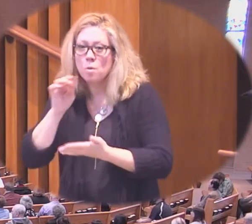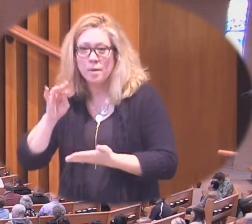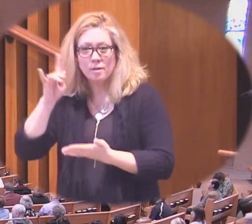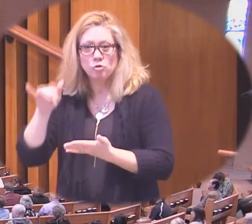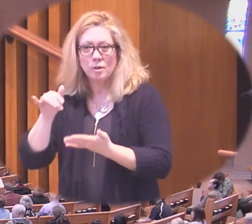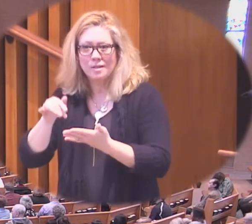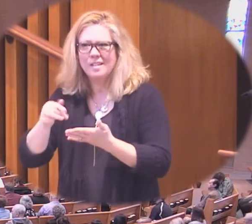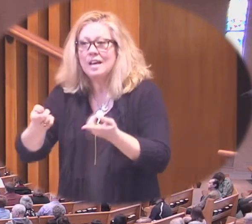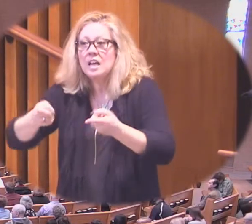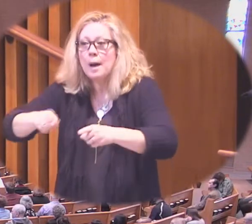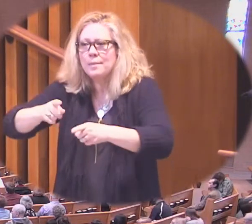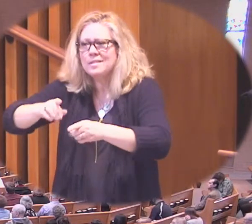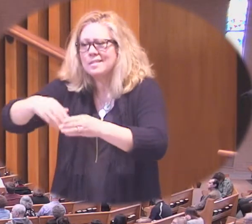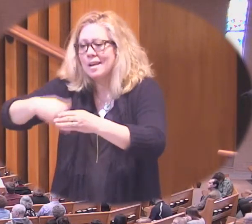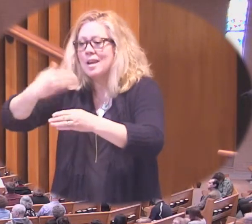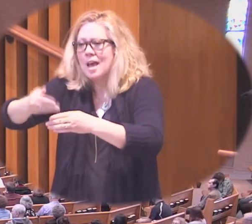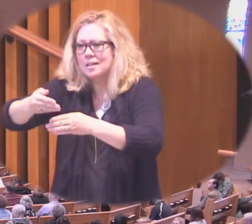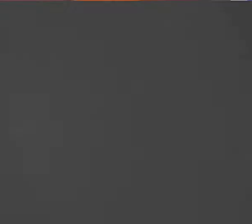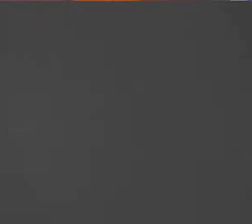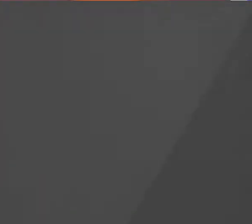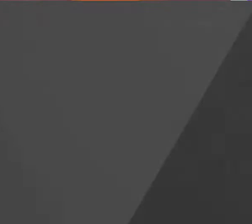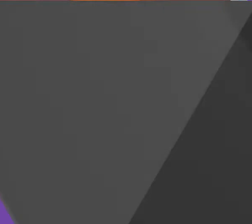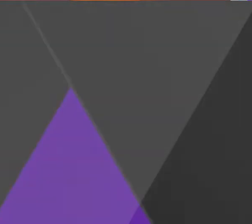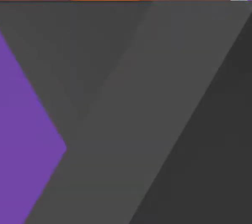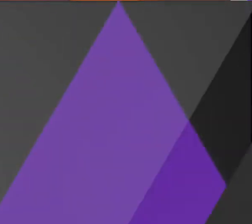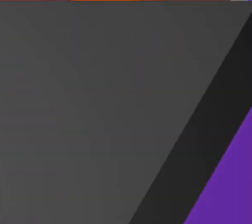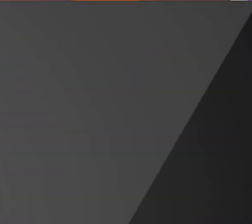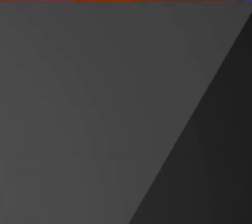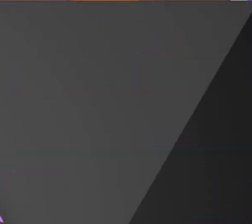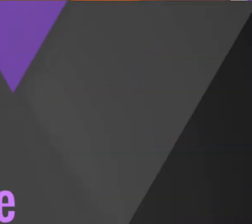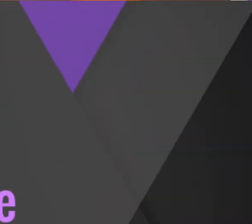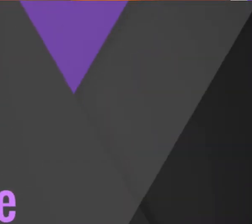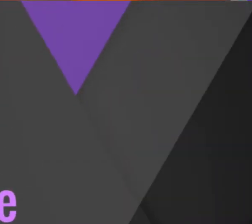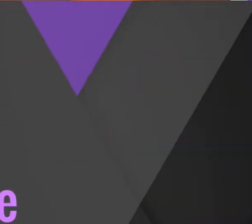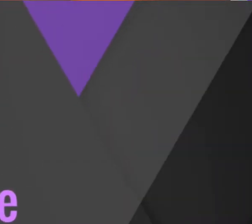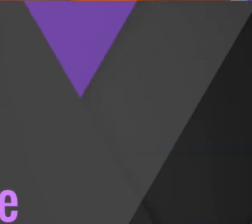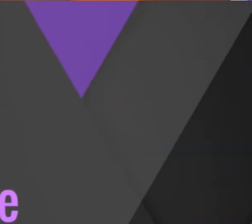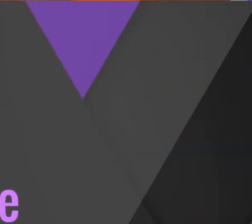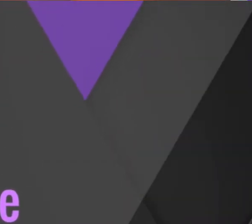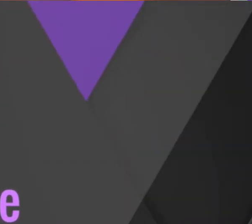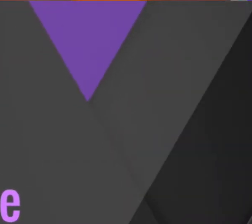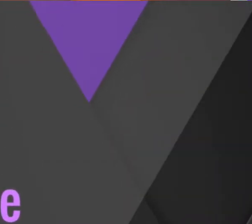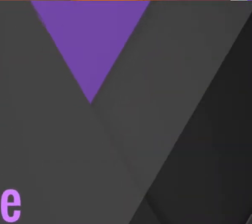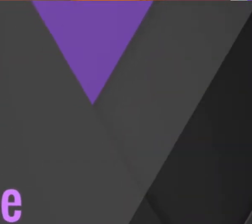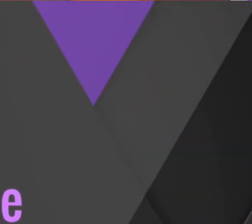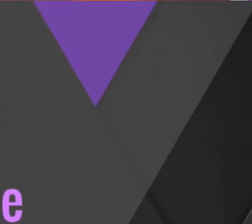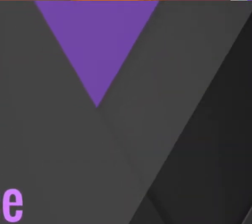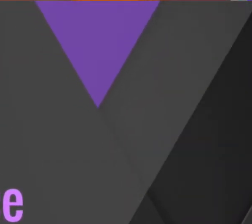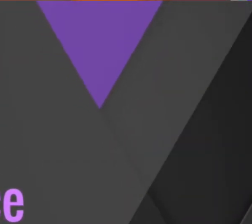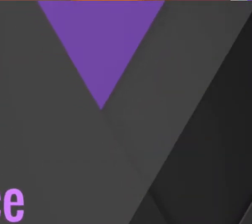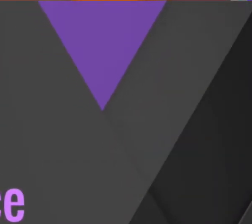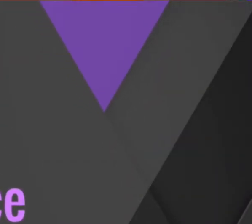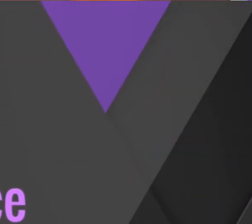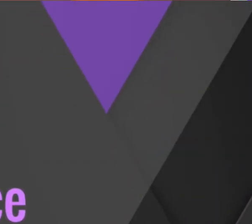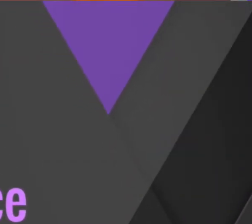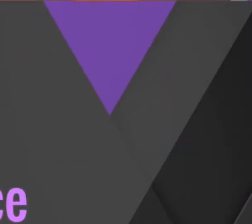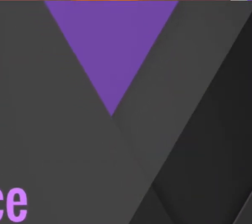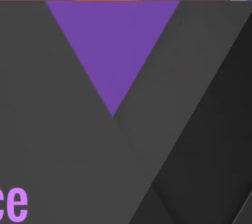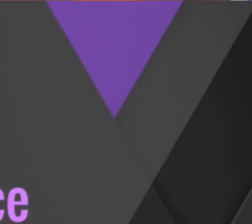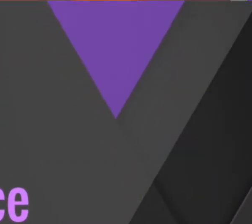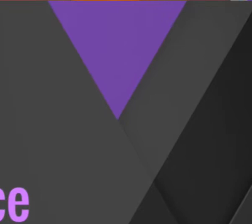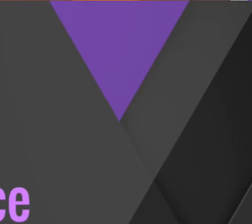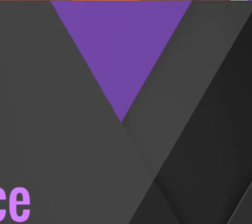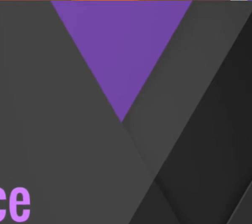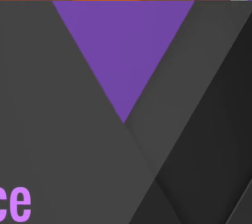season, we would like to invite you to share in this special ministry to serve those less fortunate in our community.